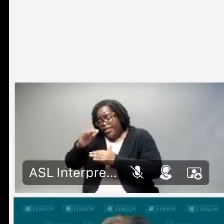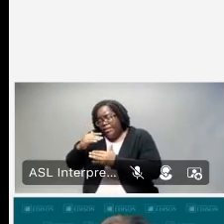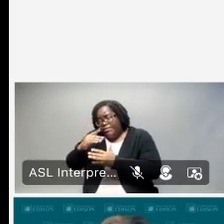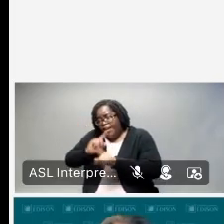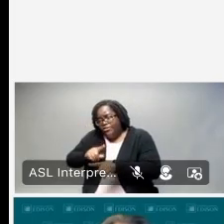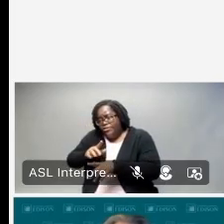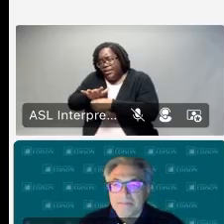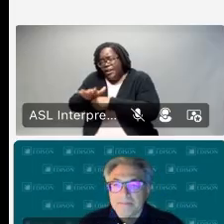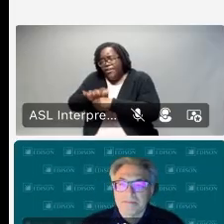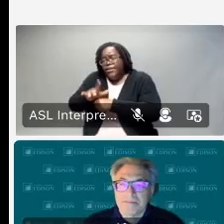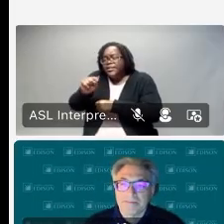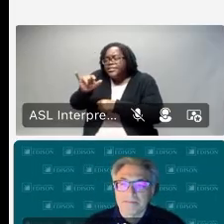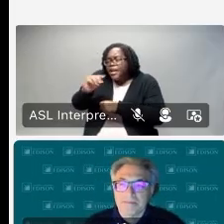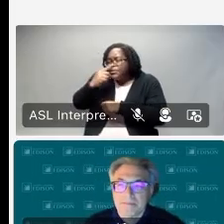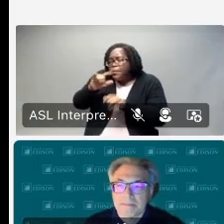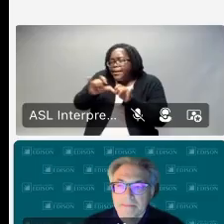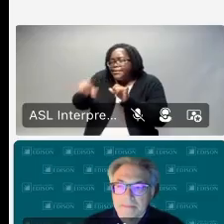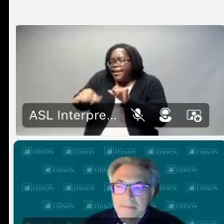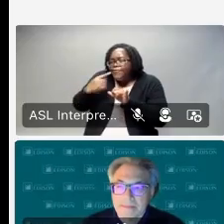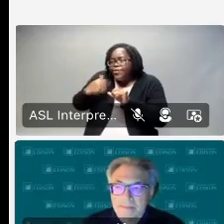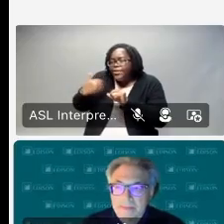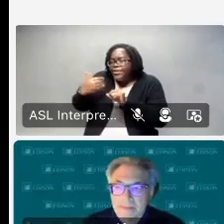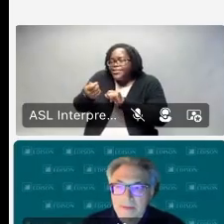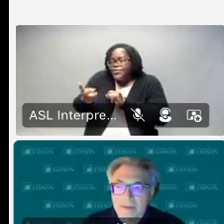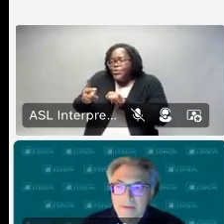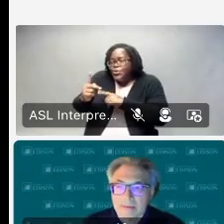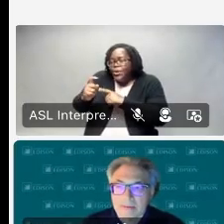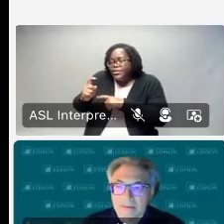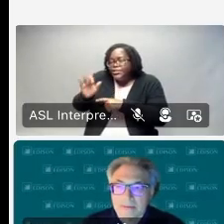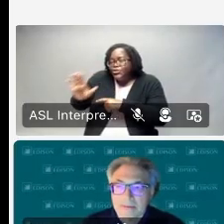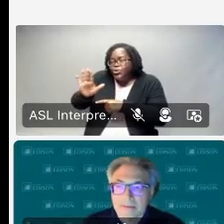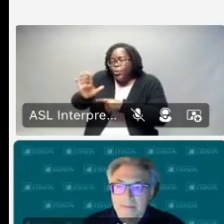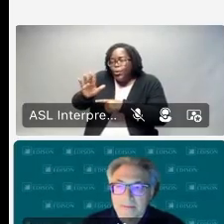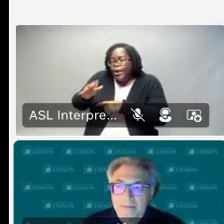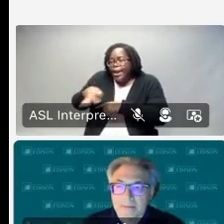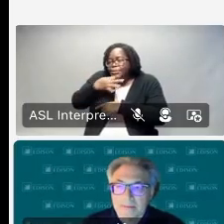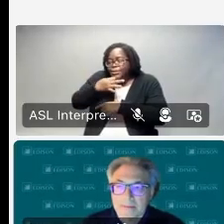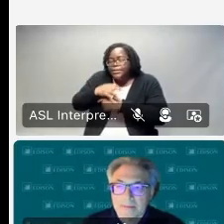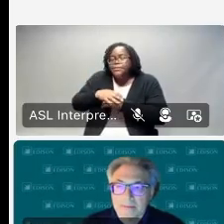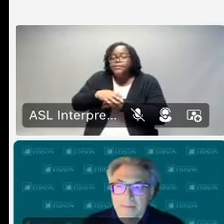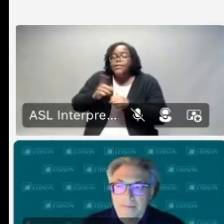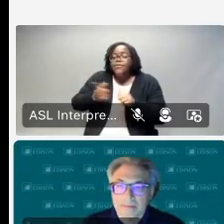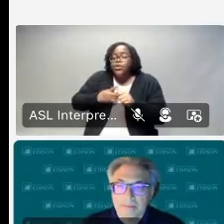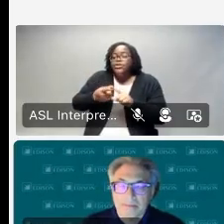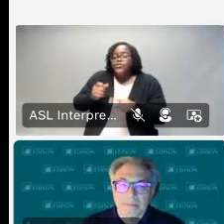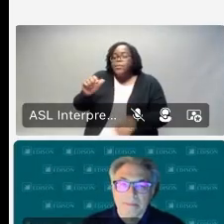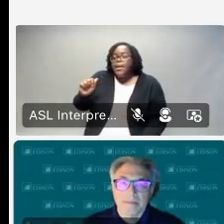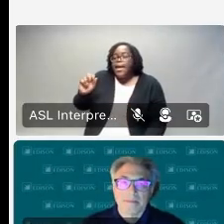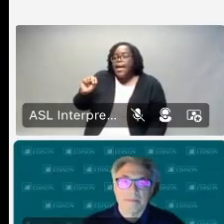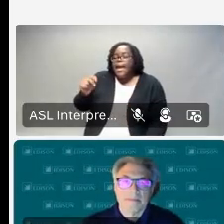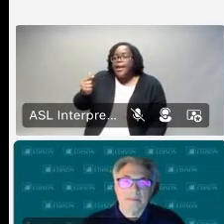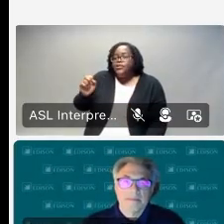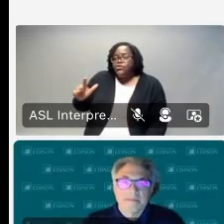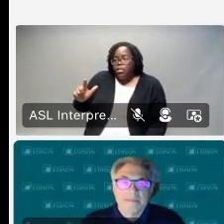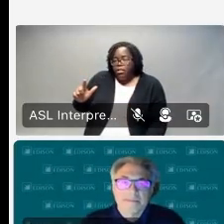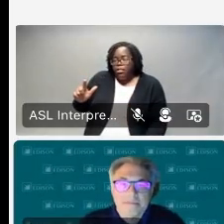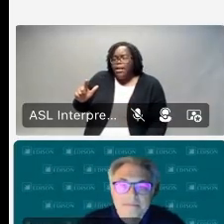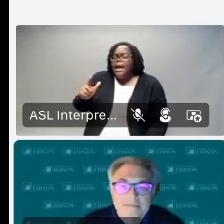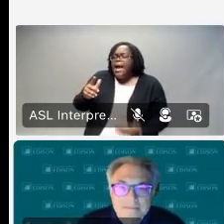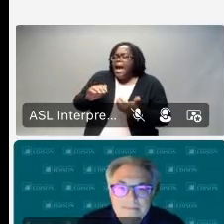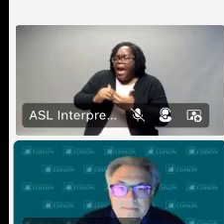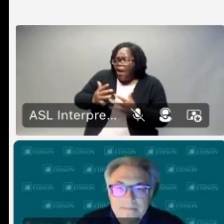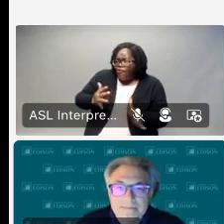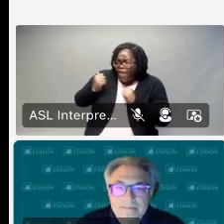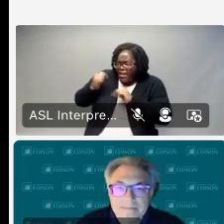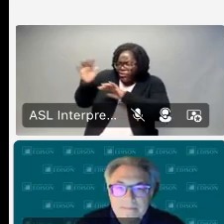actually going to keep you on. The next couple questions I think are in your space. So the first one is from Angel Santana. How fast does the